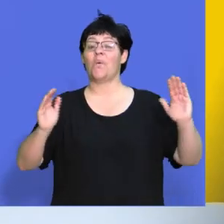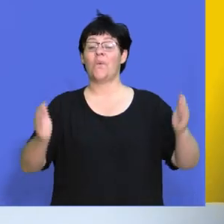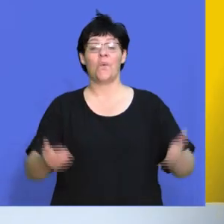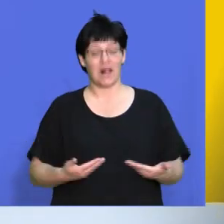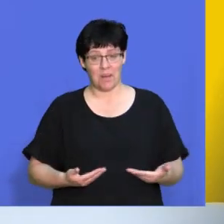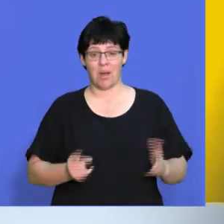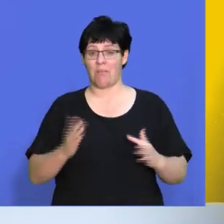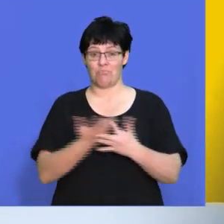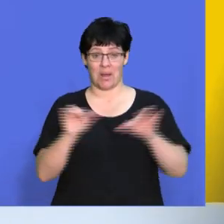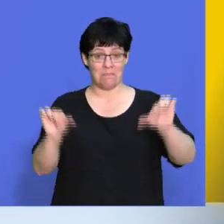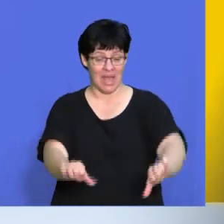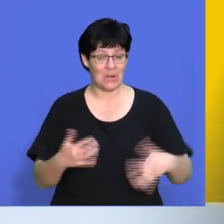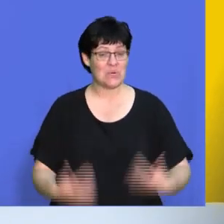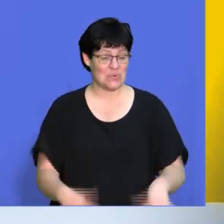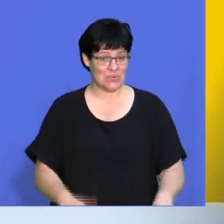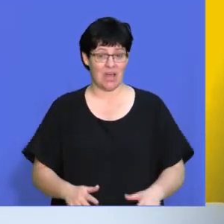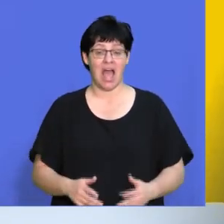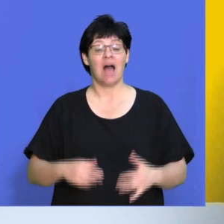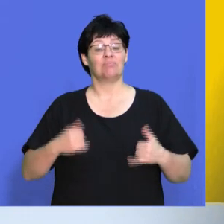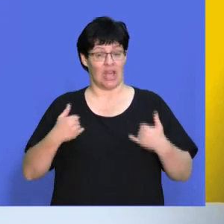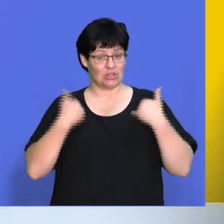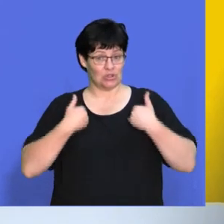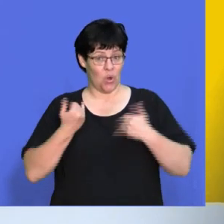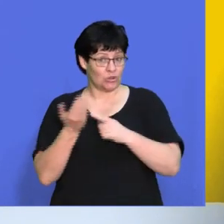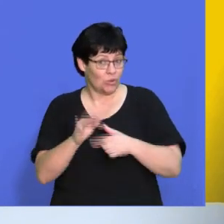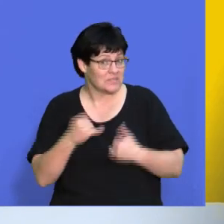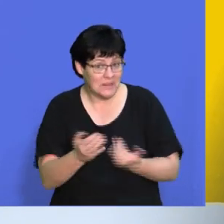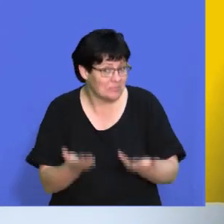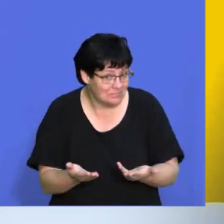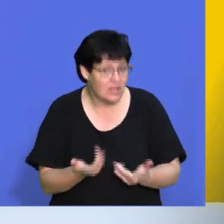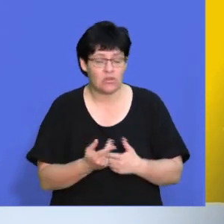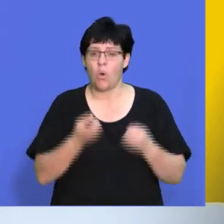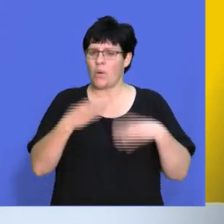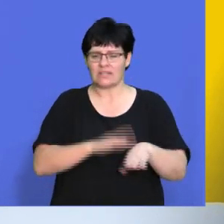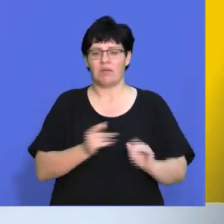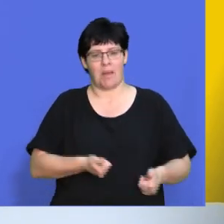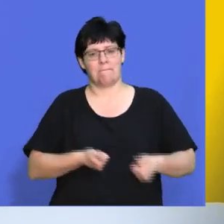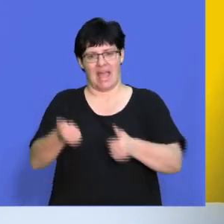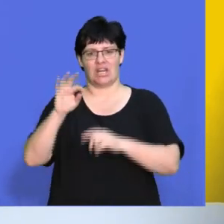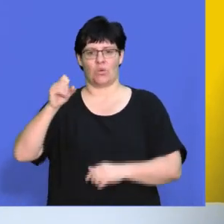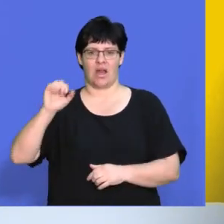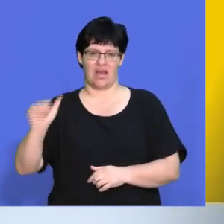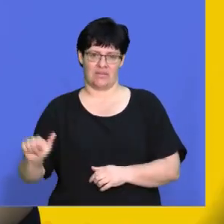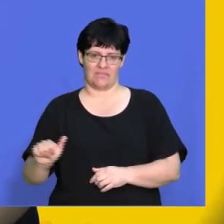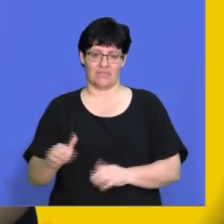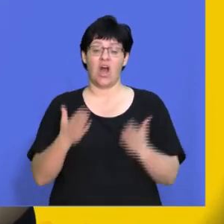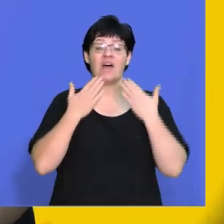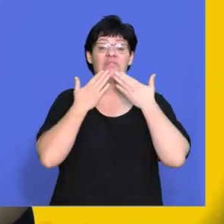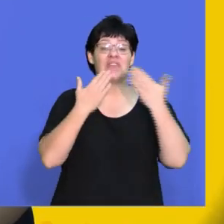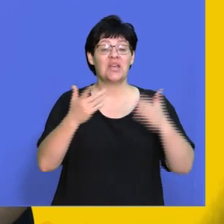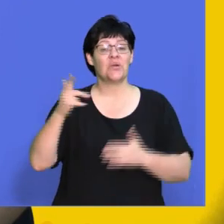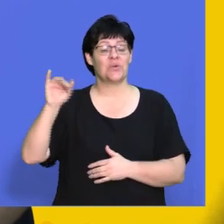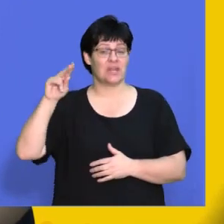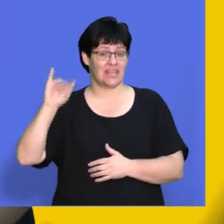Welcome back from the break, Matrix. I hope you're still enjoying the show. I'm not going to waste any more of your time. I'm going to take it straight back to Nicola. Thank you so much,